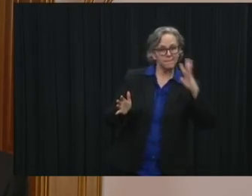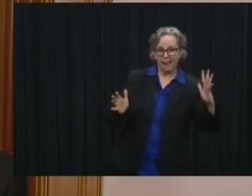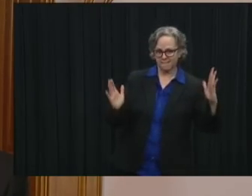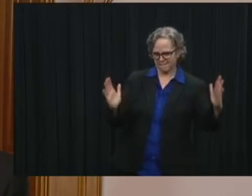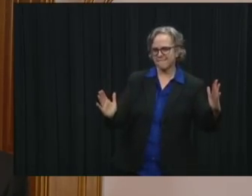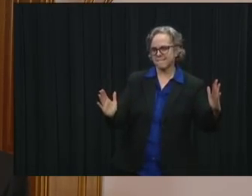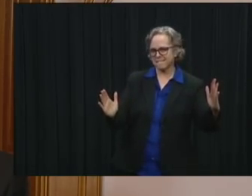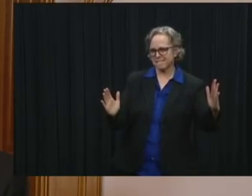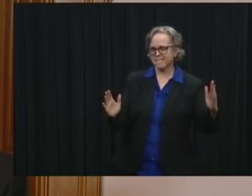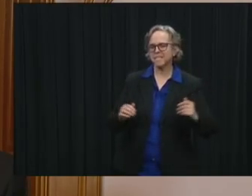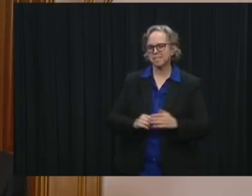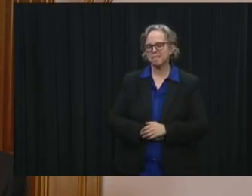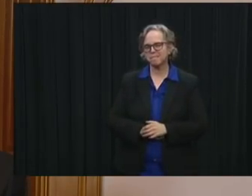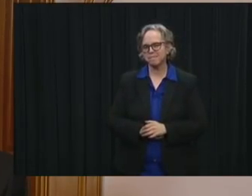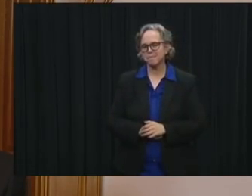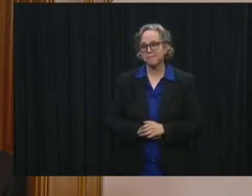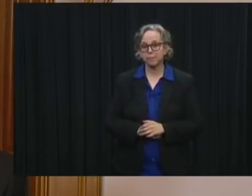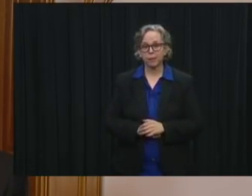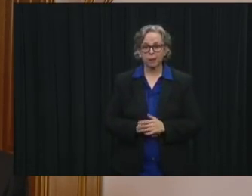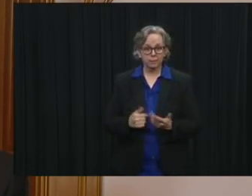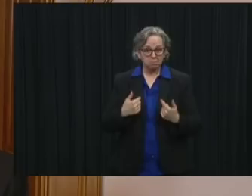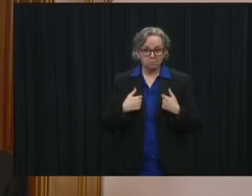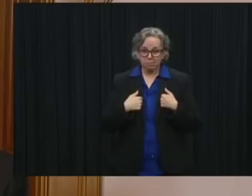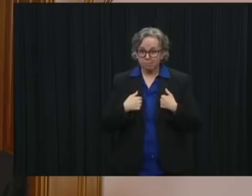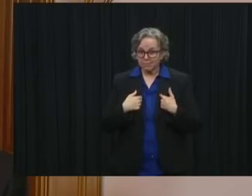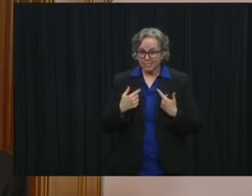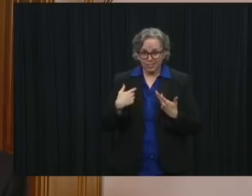And I've been making lots of recipes.